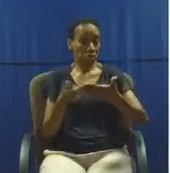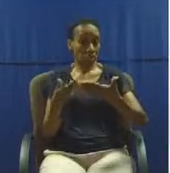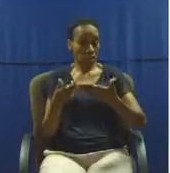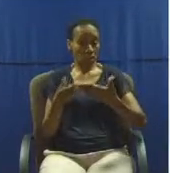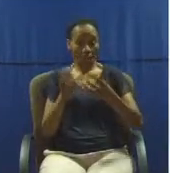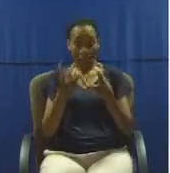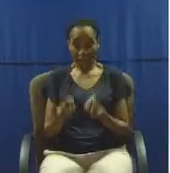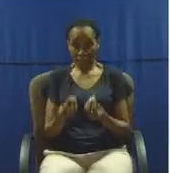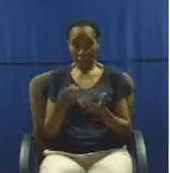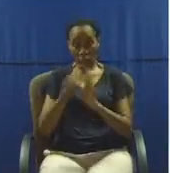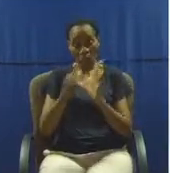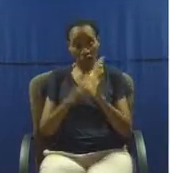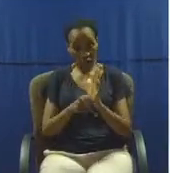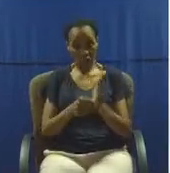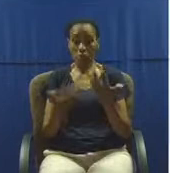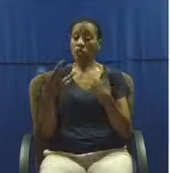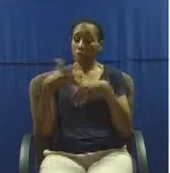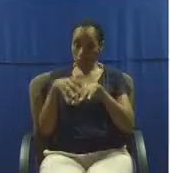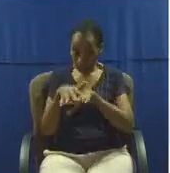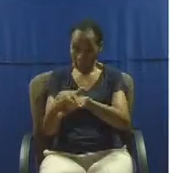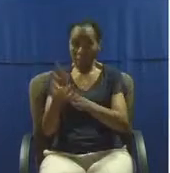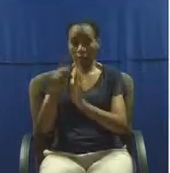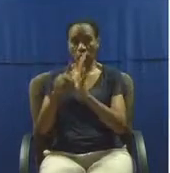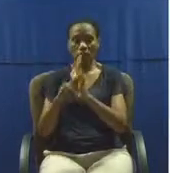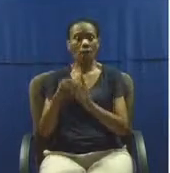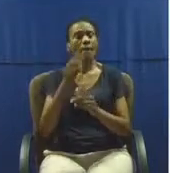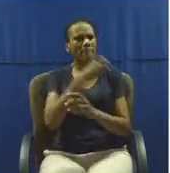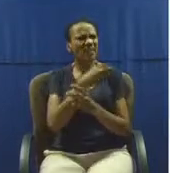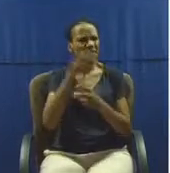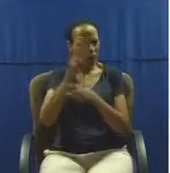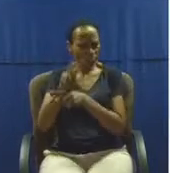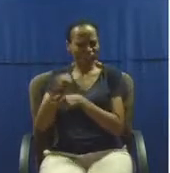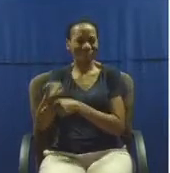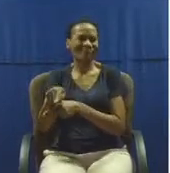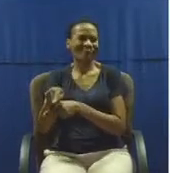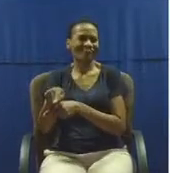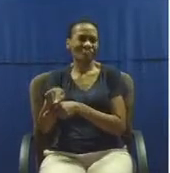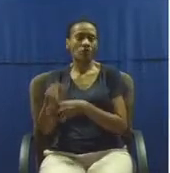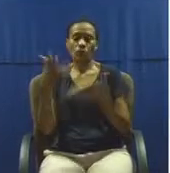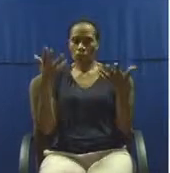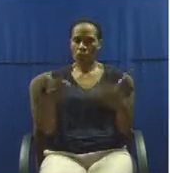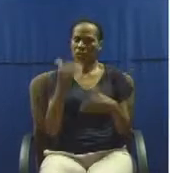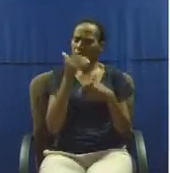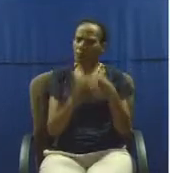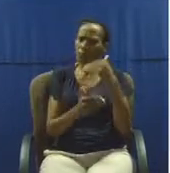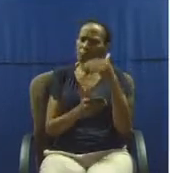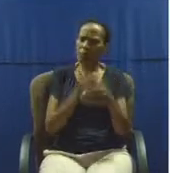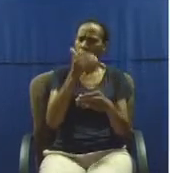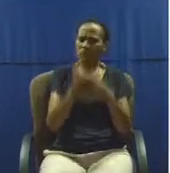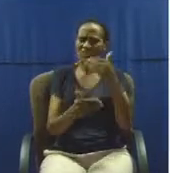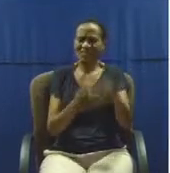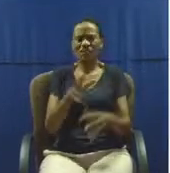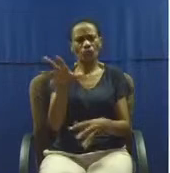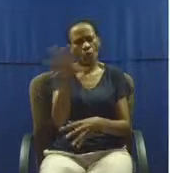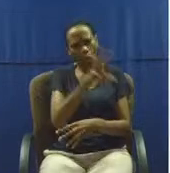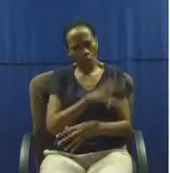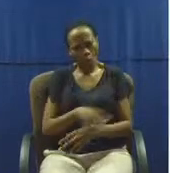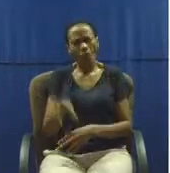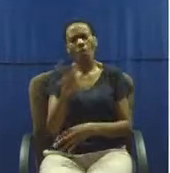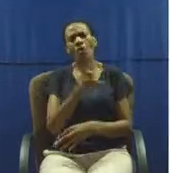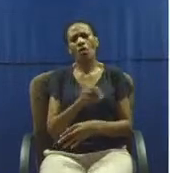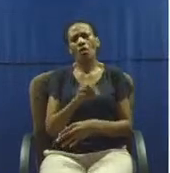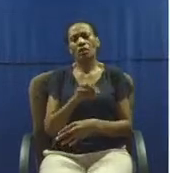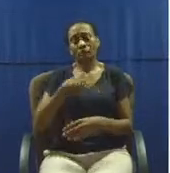made and policy is implemented. So those processes are processes that we often want